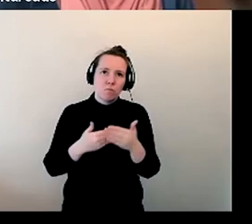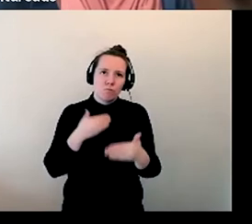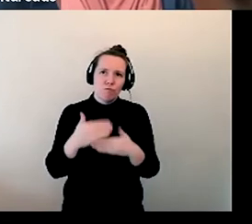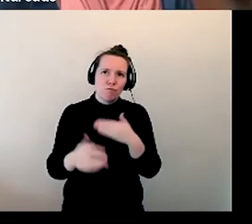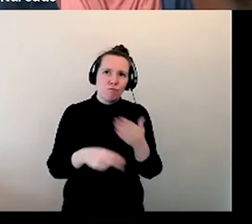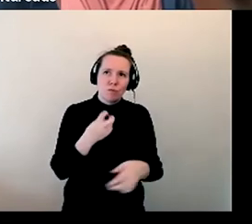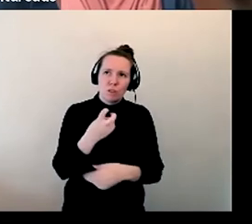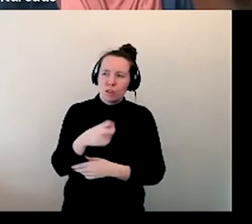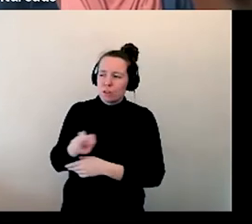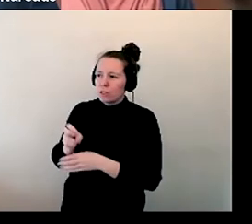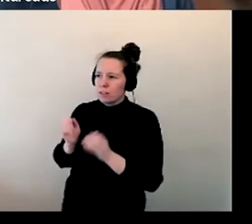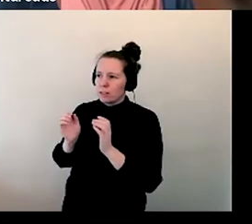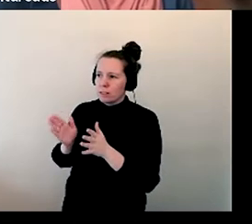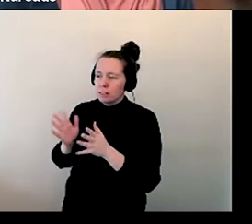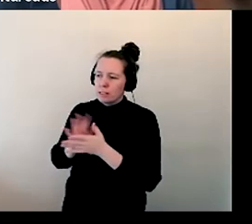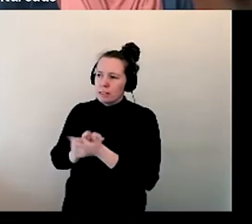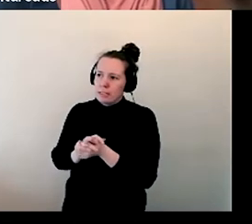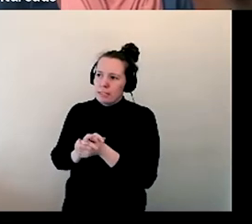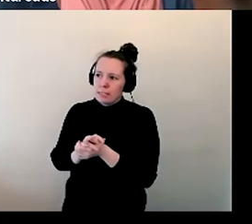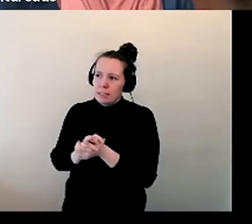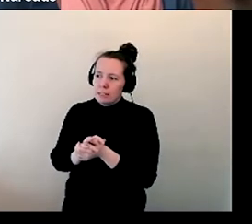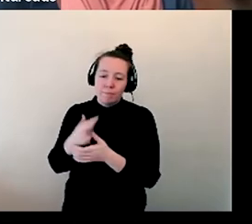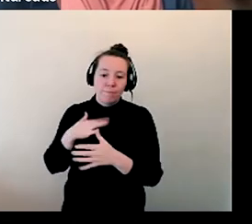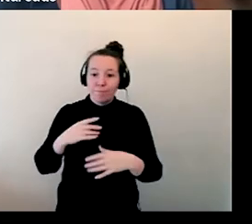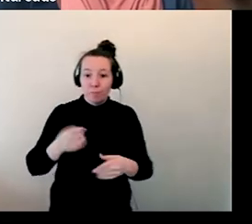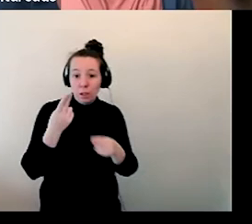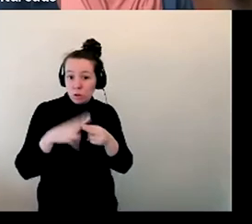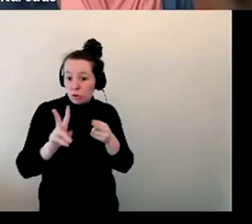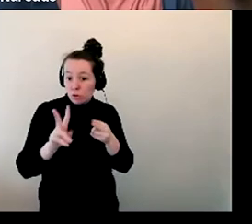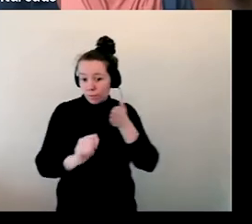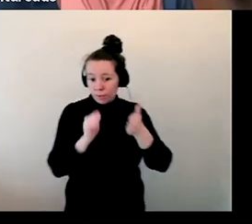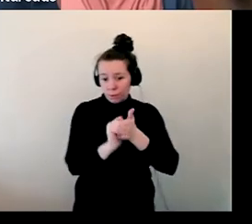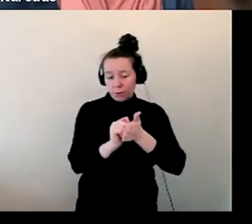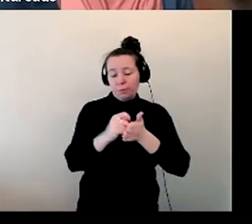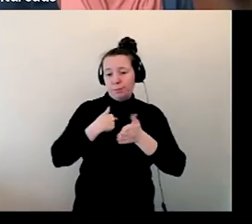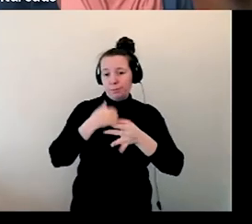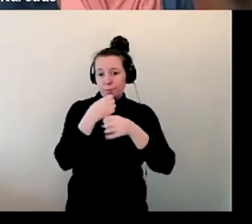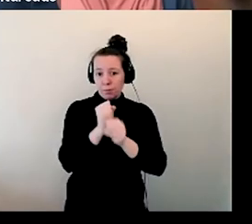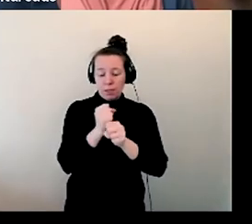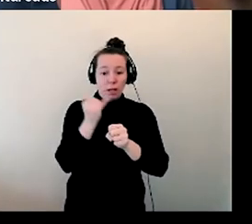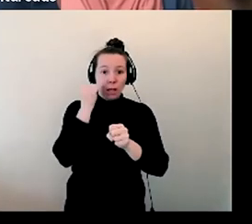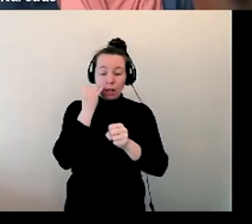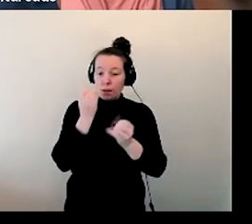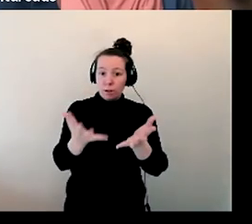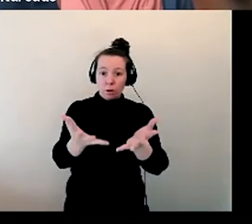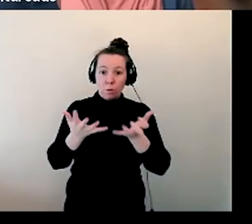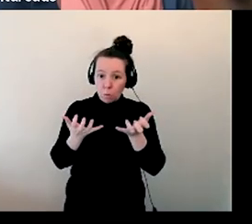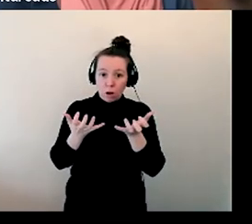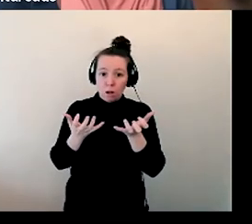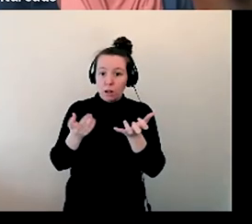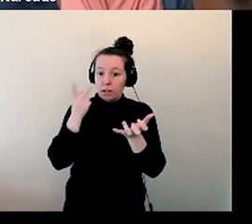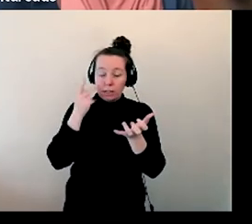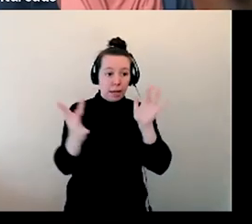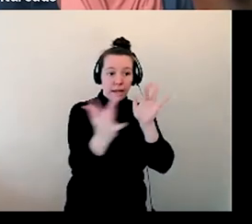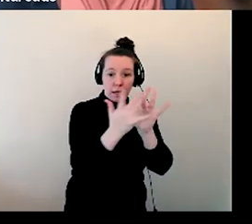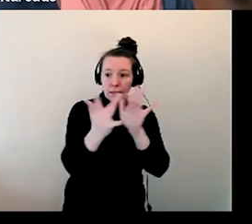really quick video just being like, hey, if you want to find book talk creators, this is how you do it. Like, just search people's names with book at